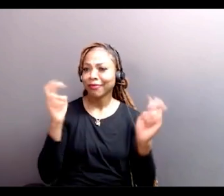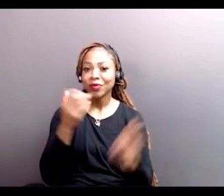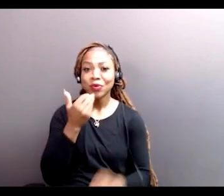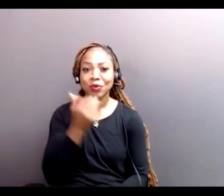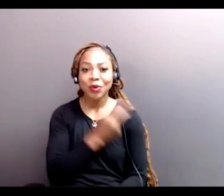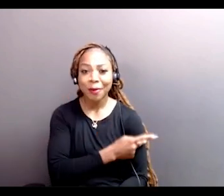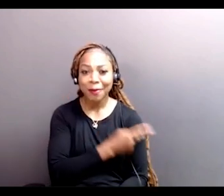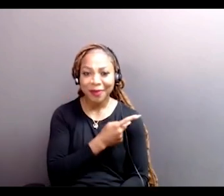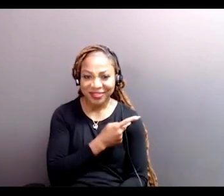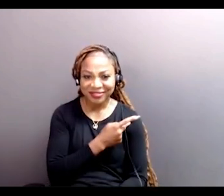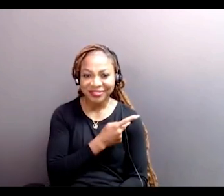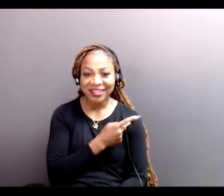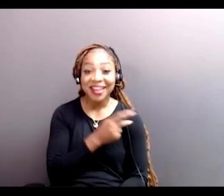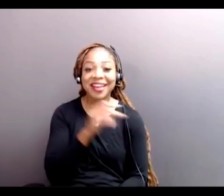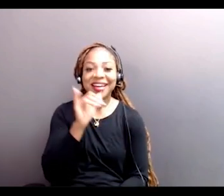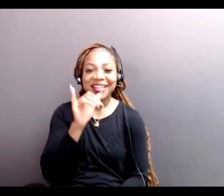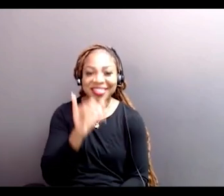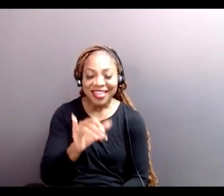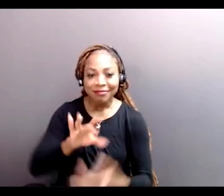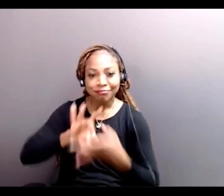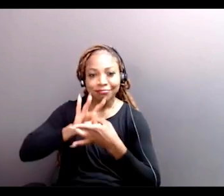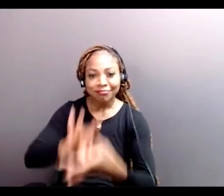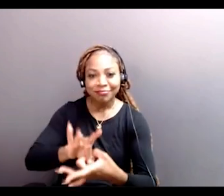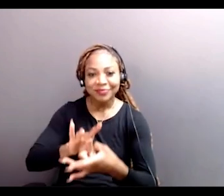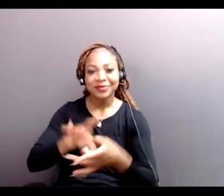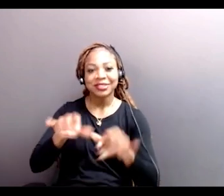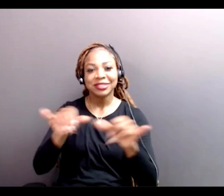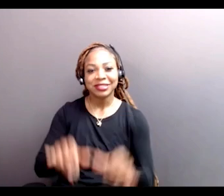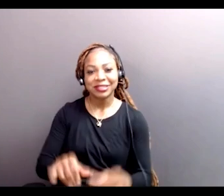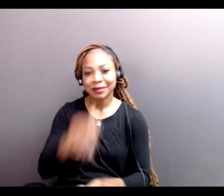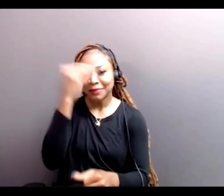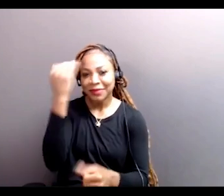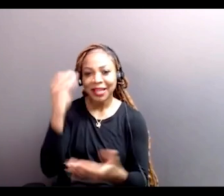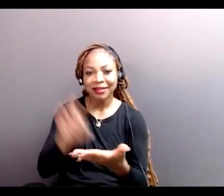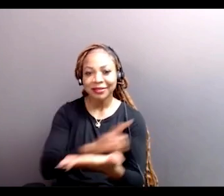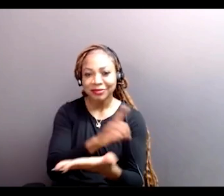has everything to do with systemic anti-Black racism and